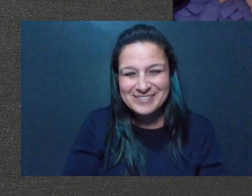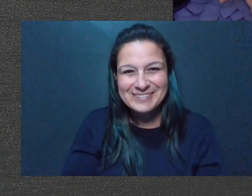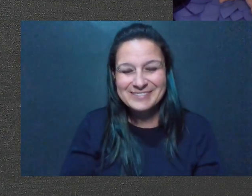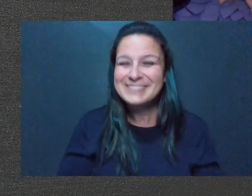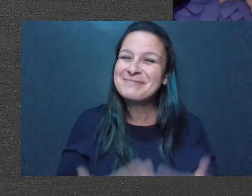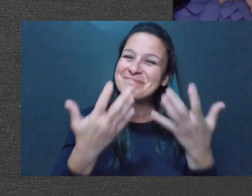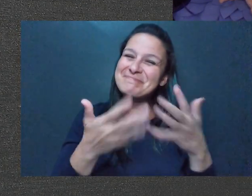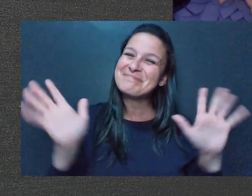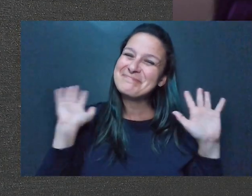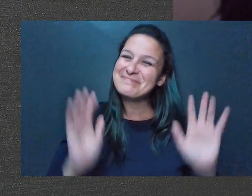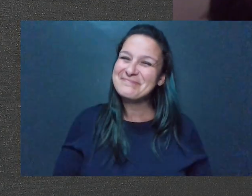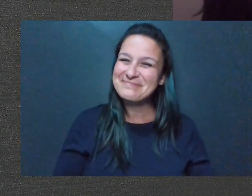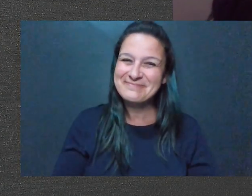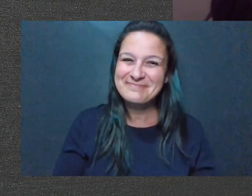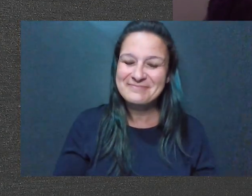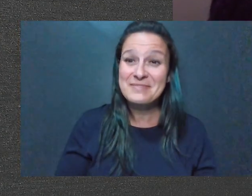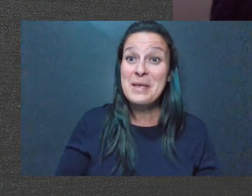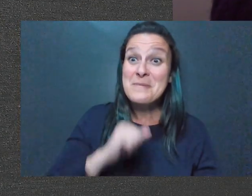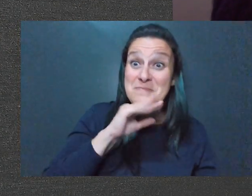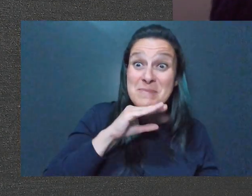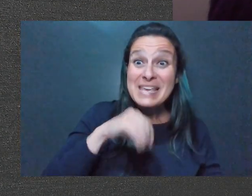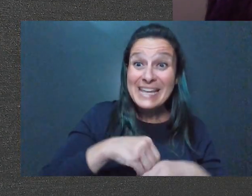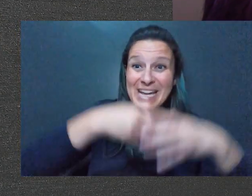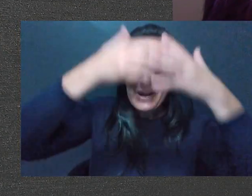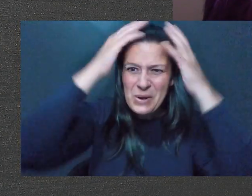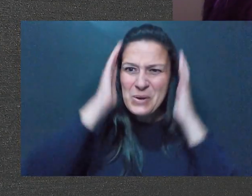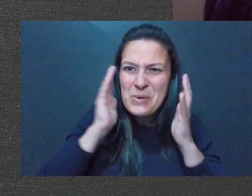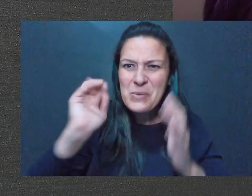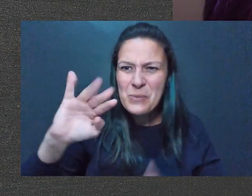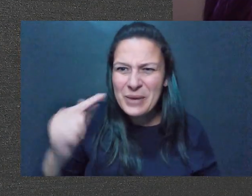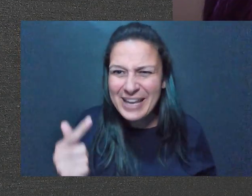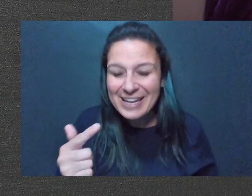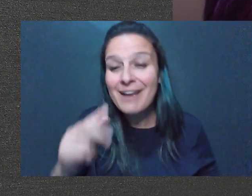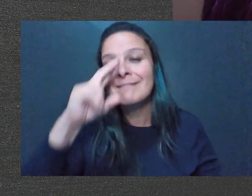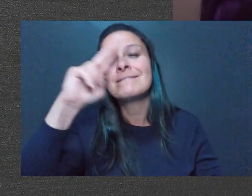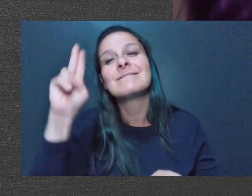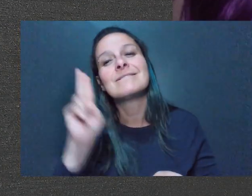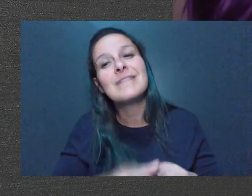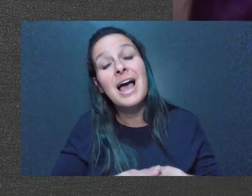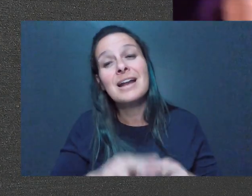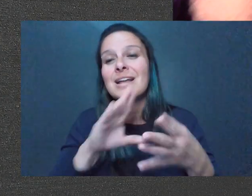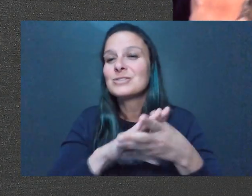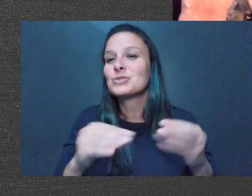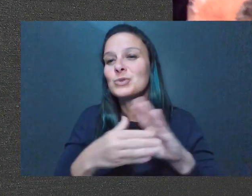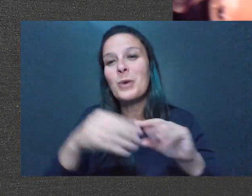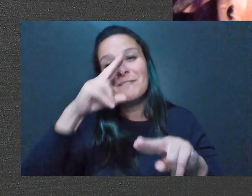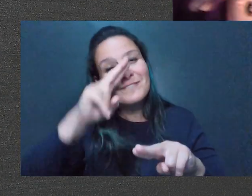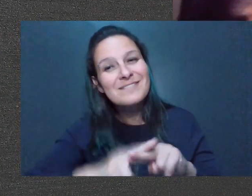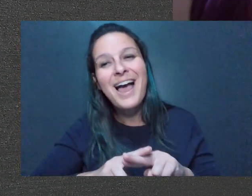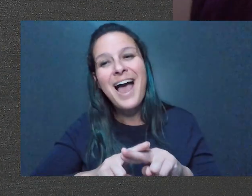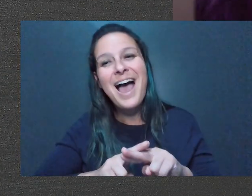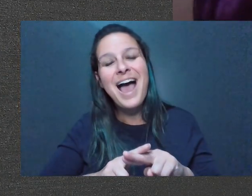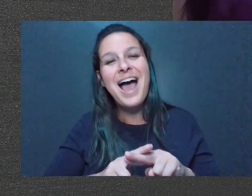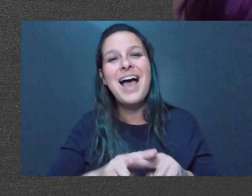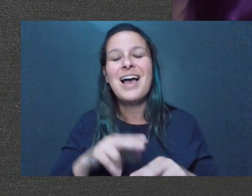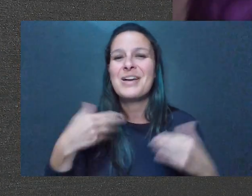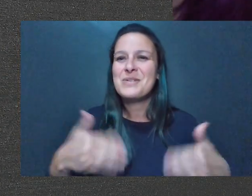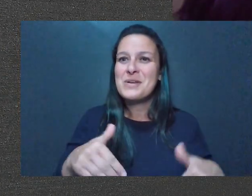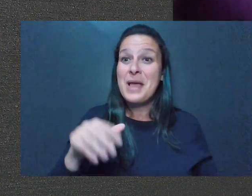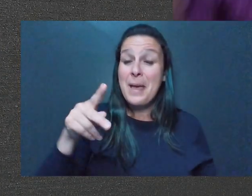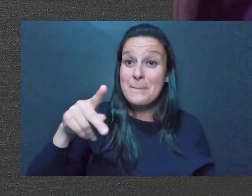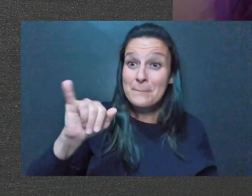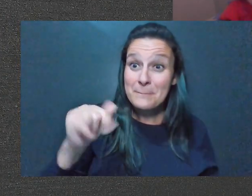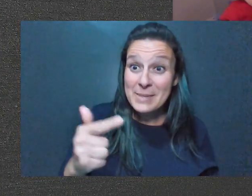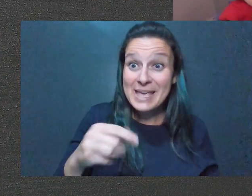The end. A pig in a wig. How much fun is that? And that story, right? How about a pig in